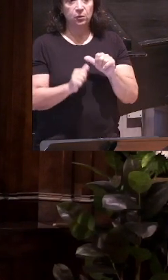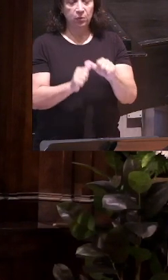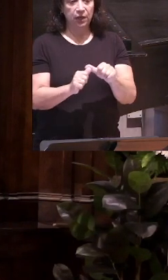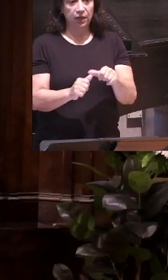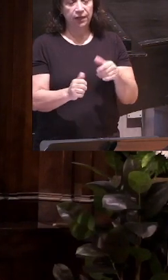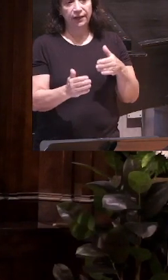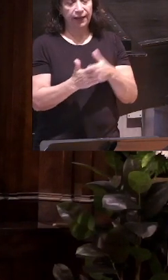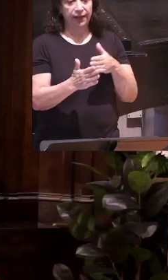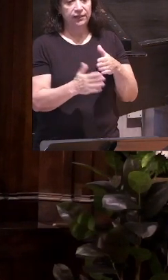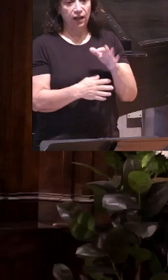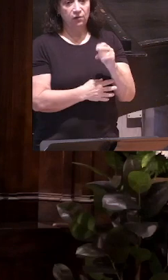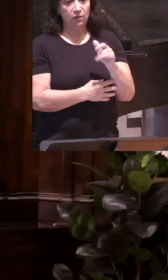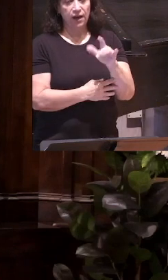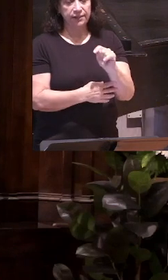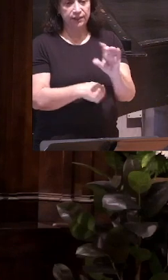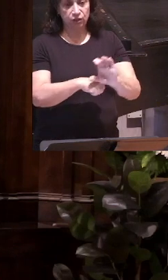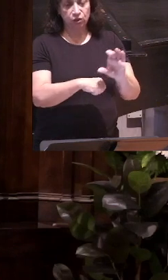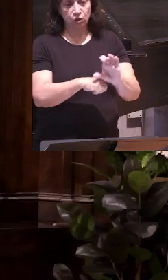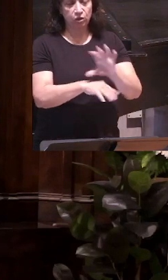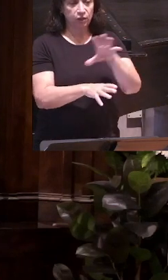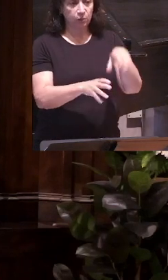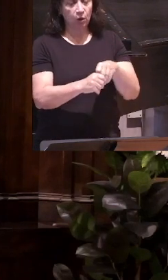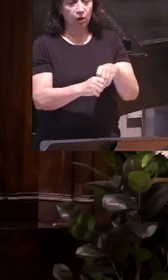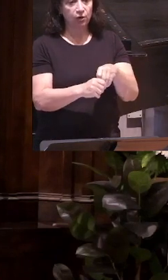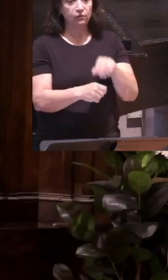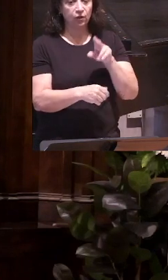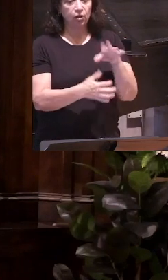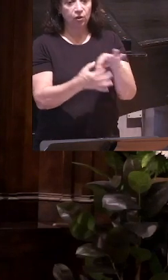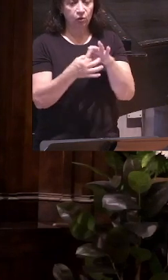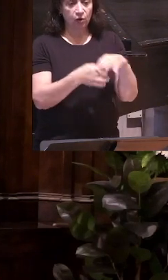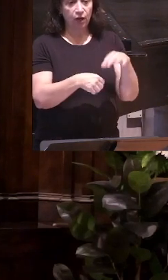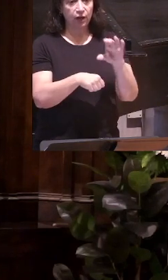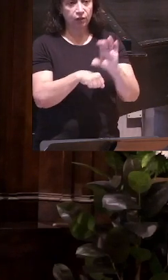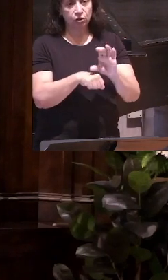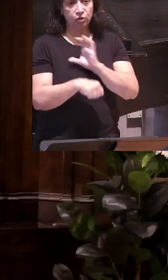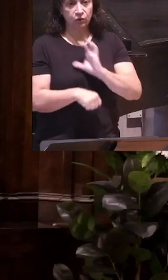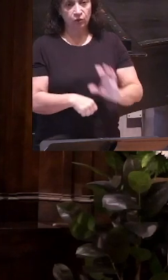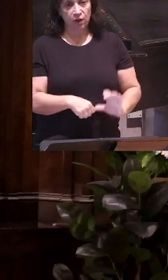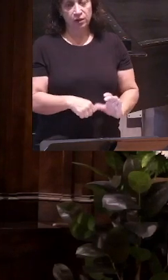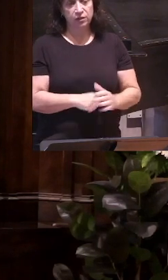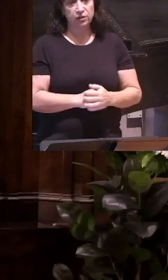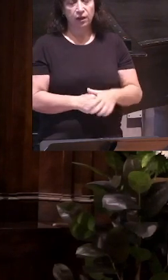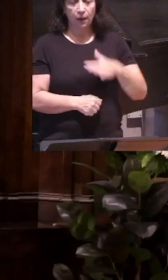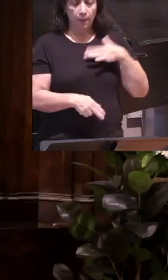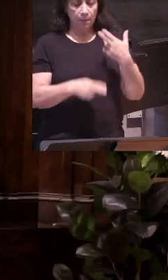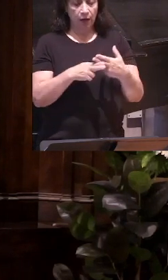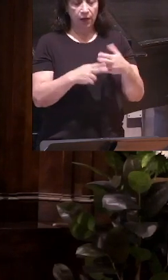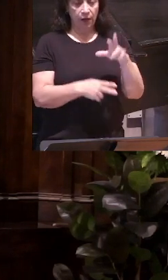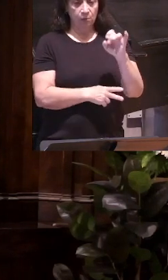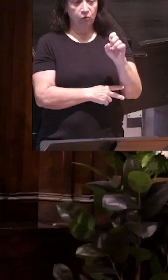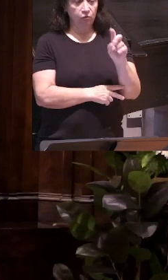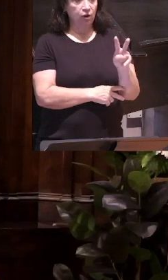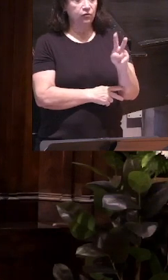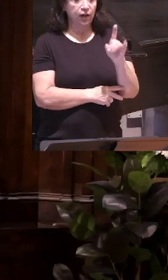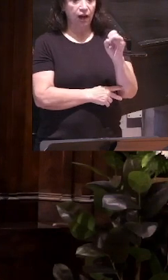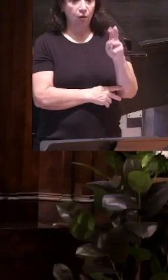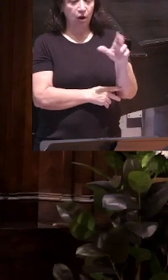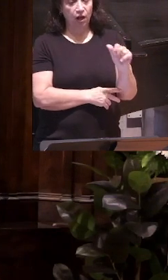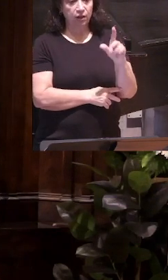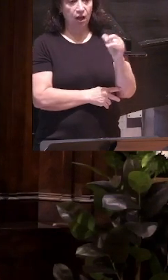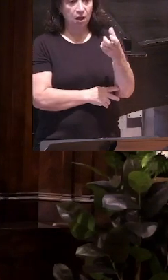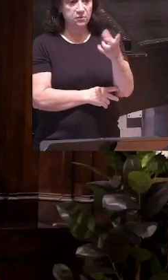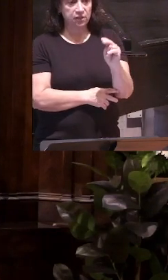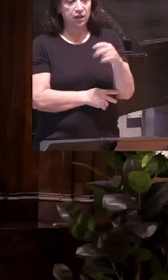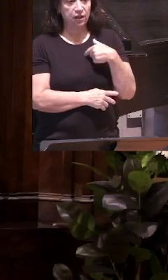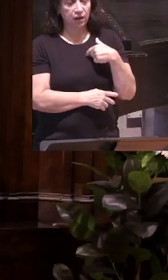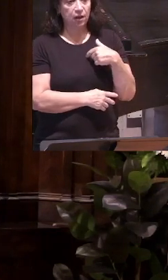anti-racist church as part of the United Church of Christ. My name is Reverend Erica Thompson, senior minister